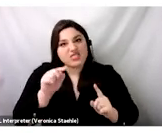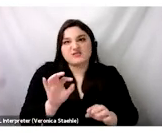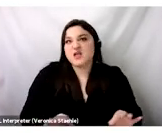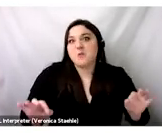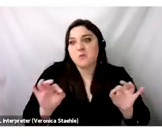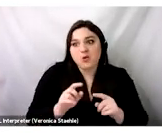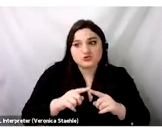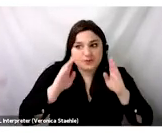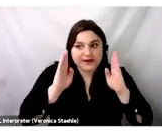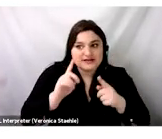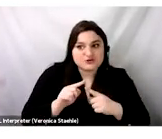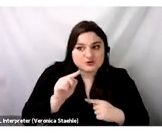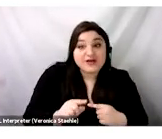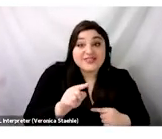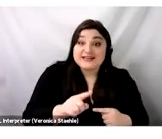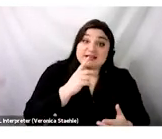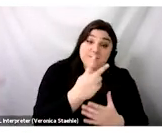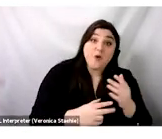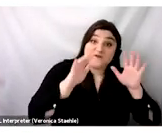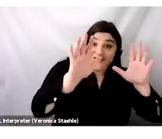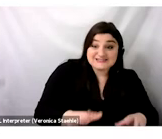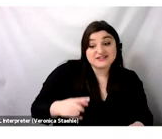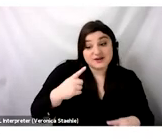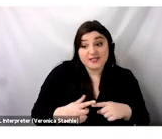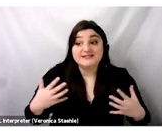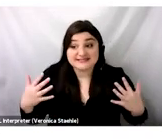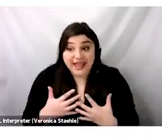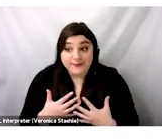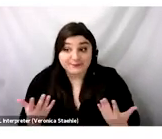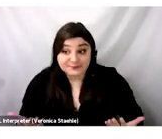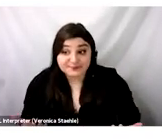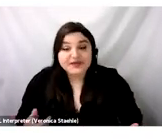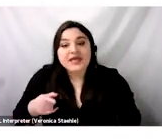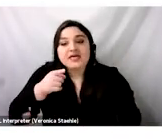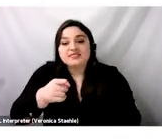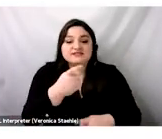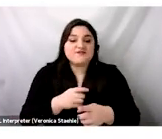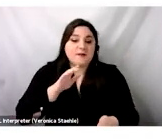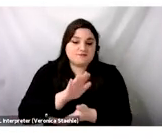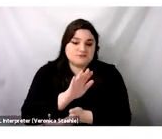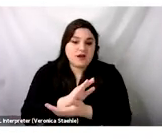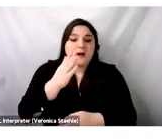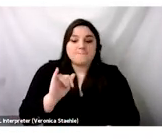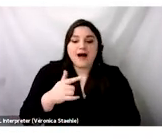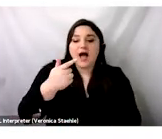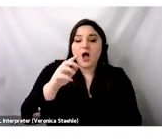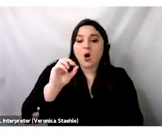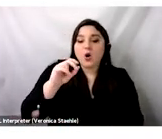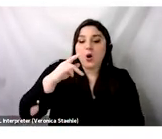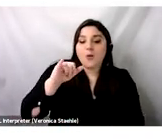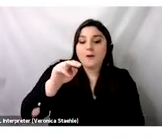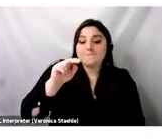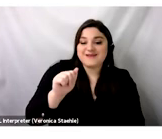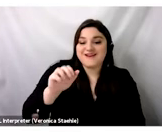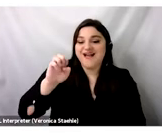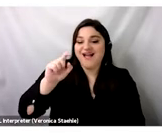fantastic and scary graphic was from a paper by Gopinath et al. In